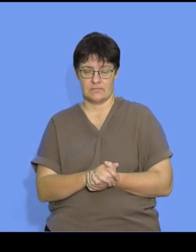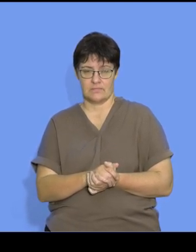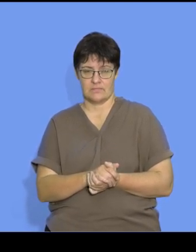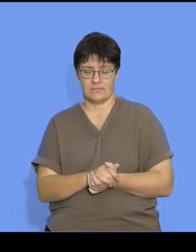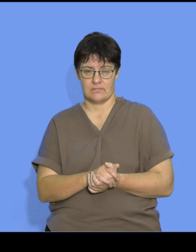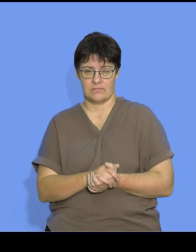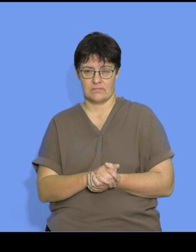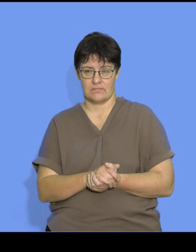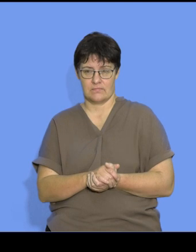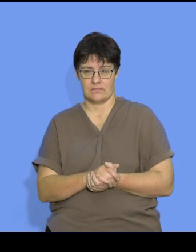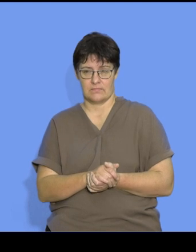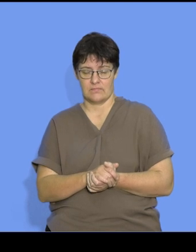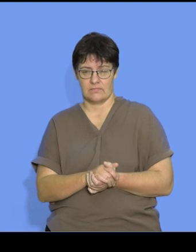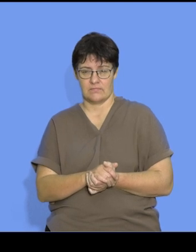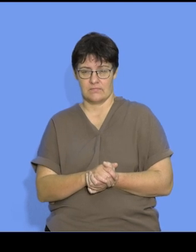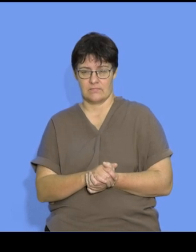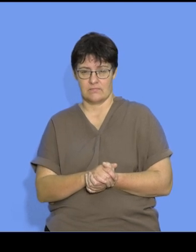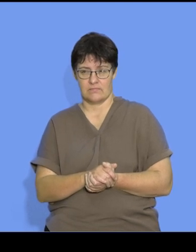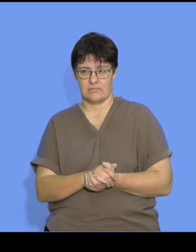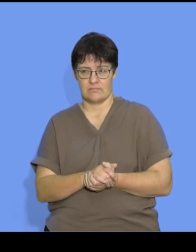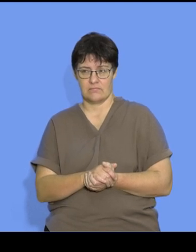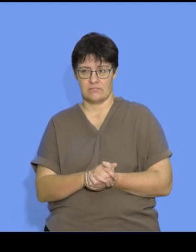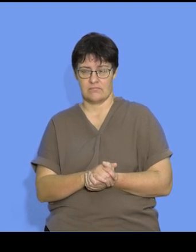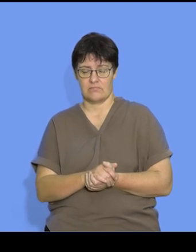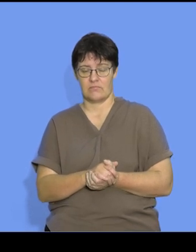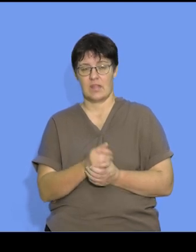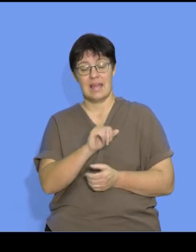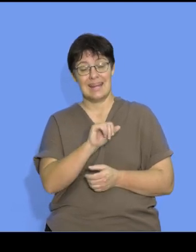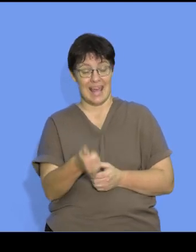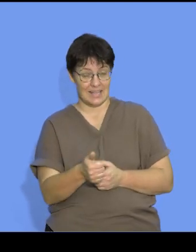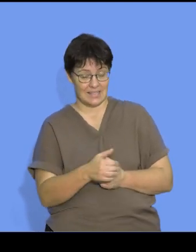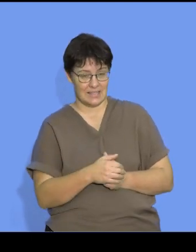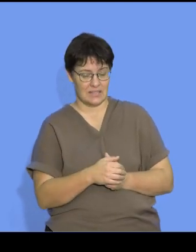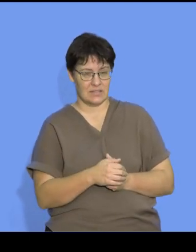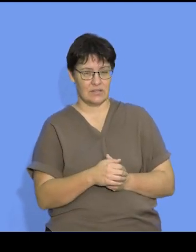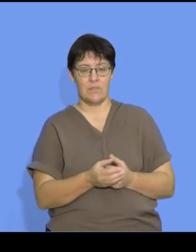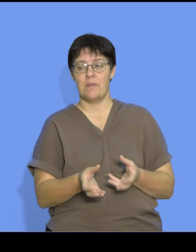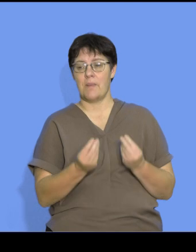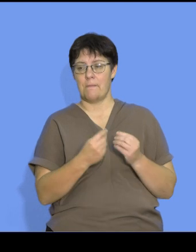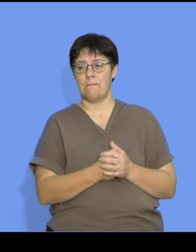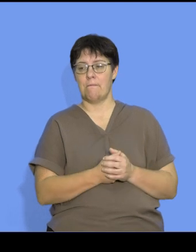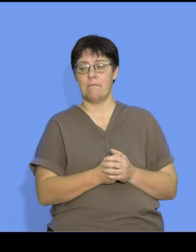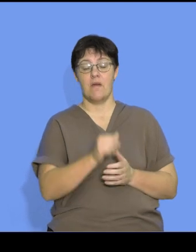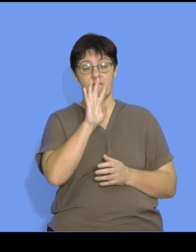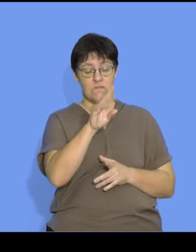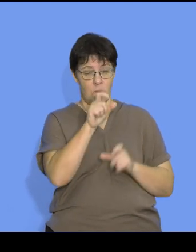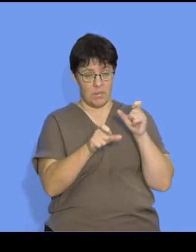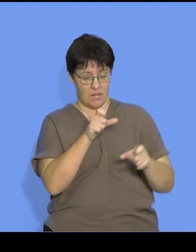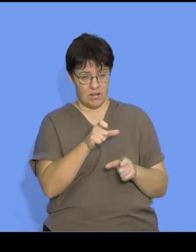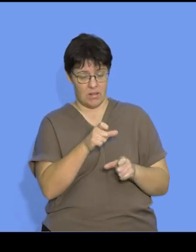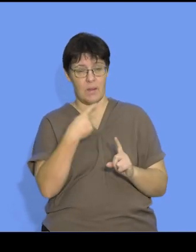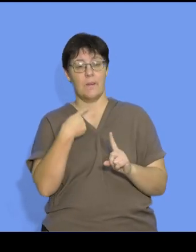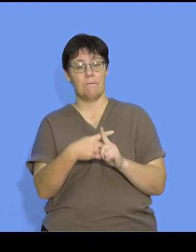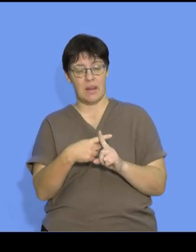And then we can see that for the next one, I've got 4 people plus 2